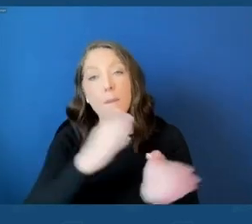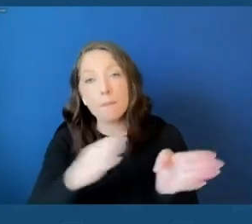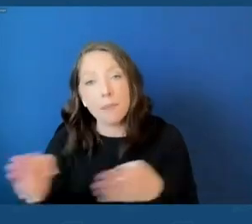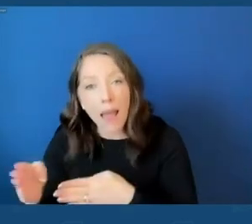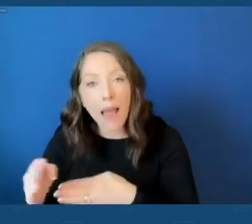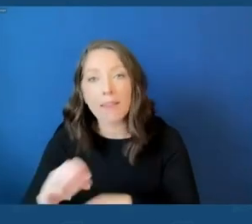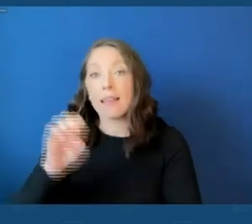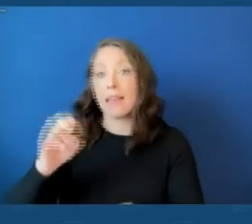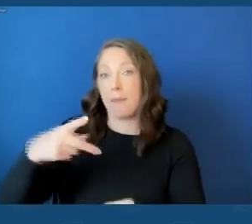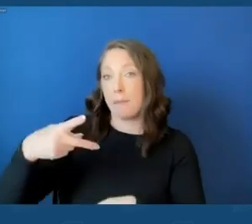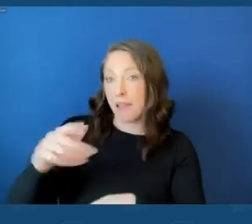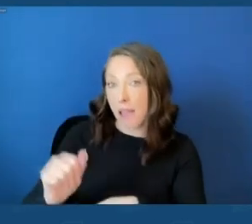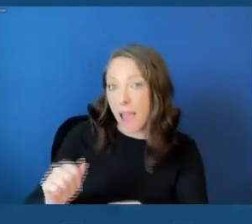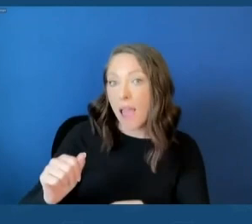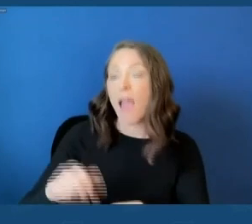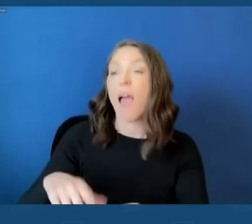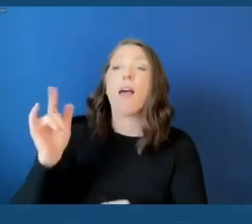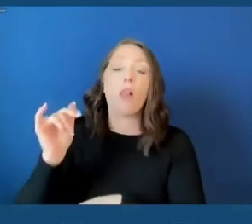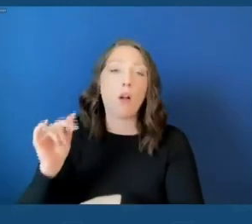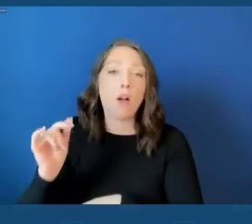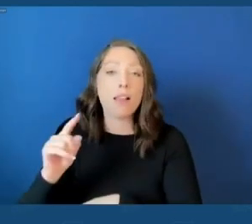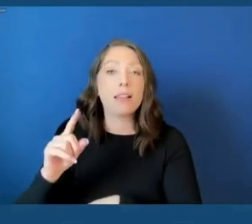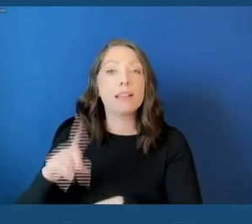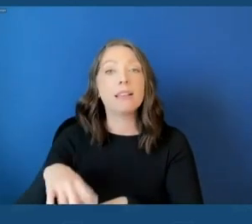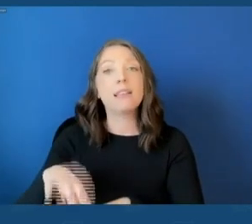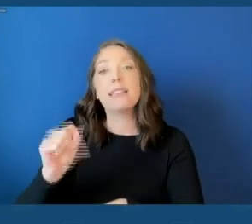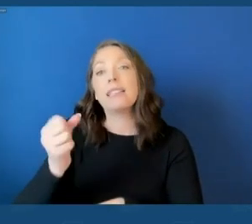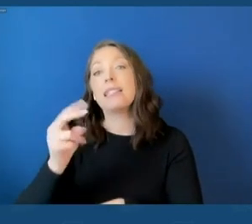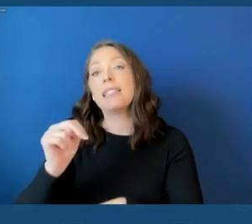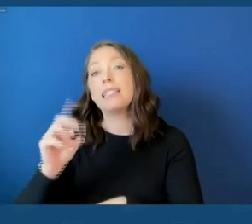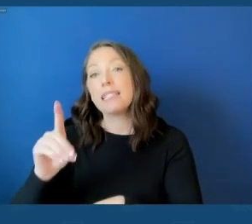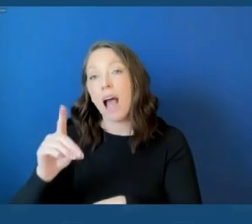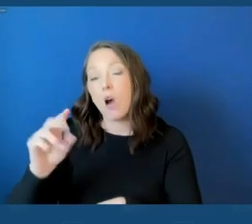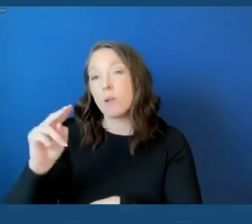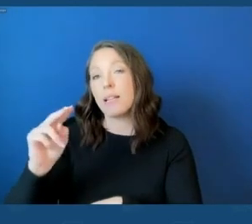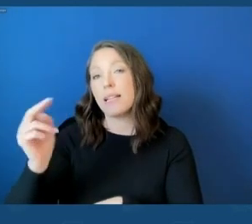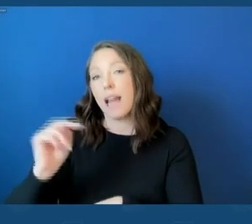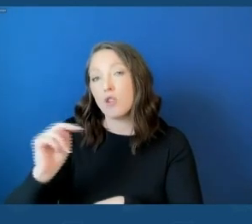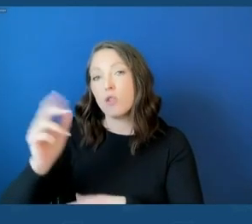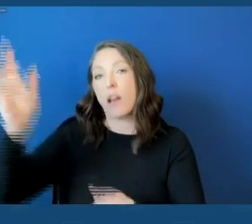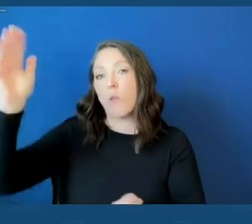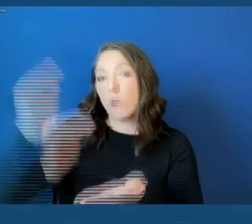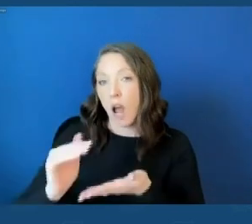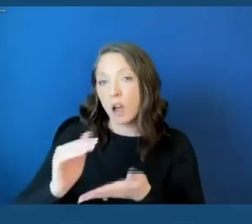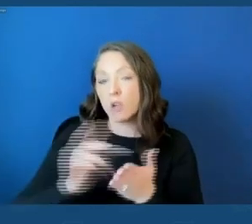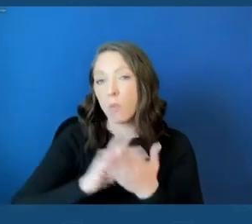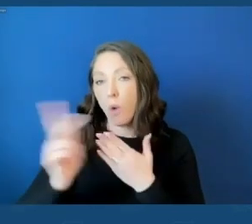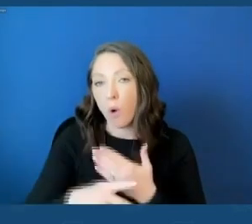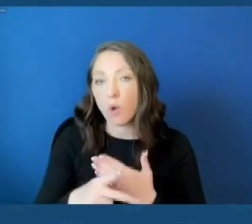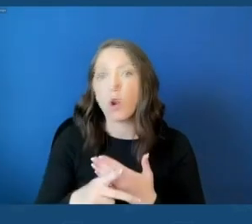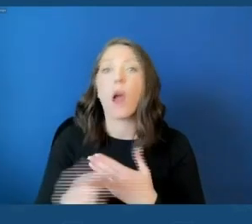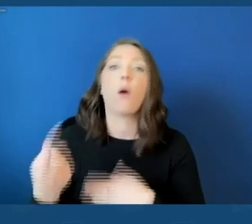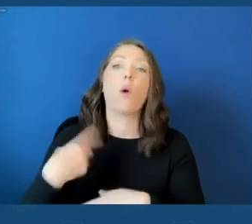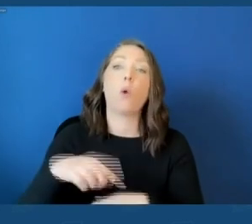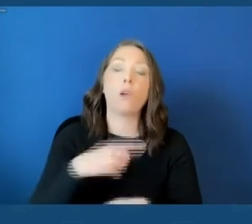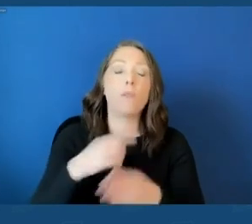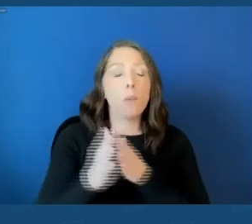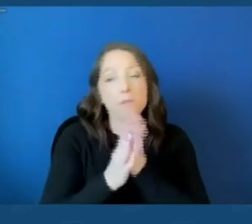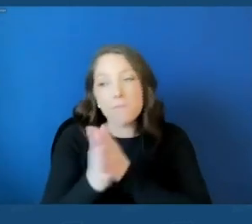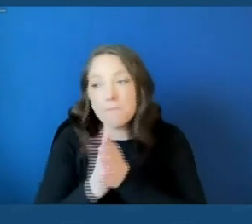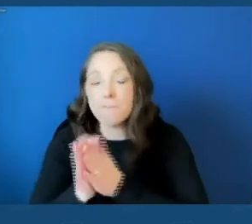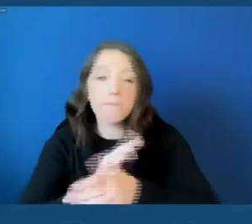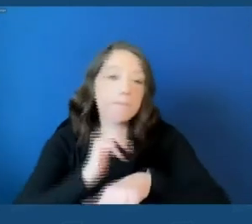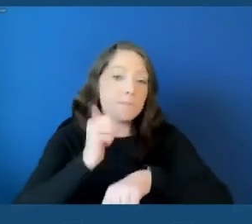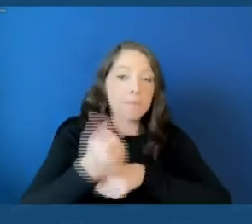EPA's Long Island Sound Nitrogen Reduction Plan, and so many of the programs that we've all been crafting and involved in for